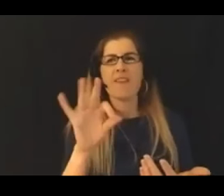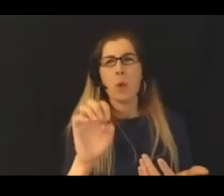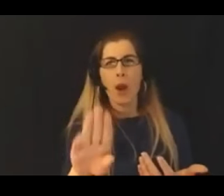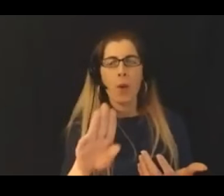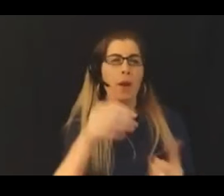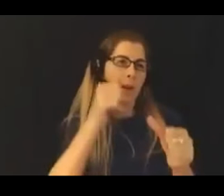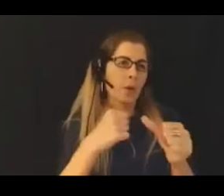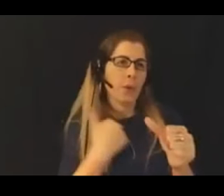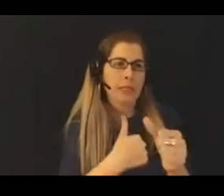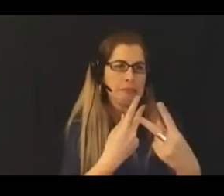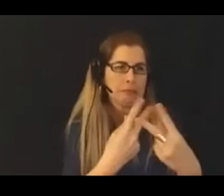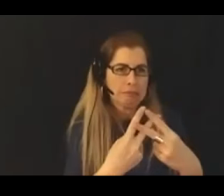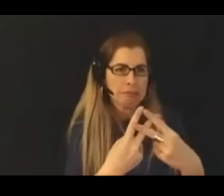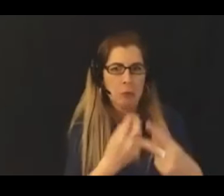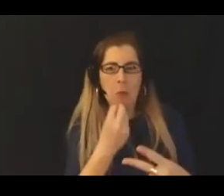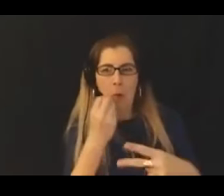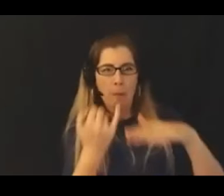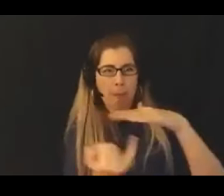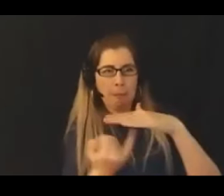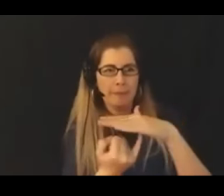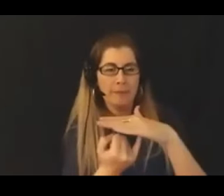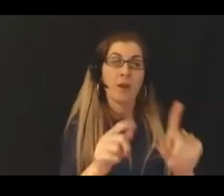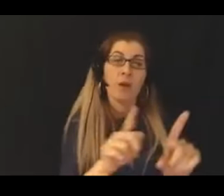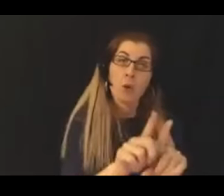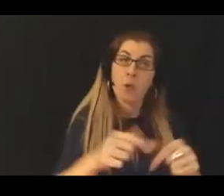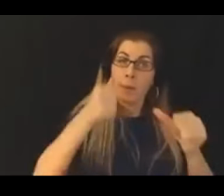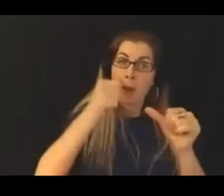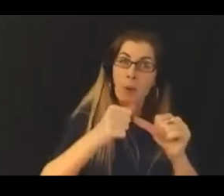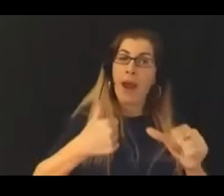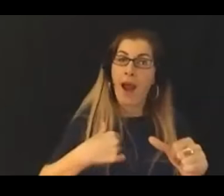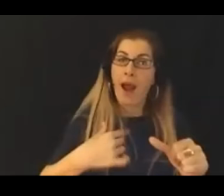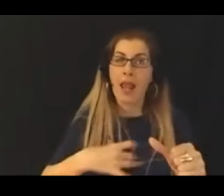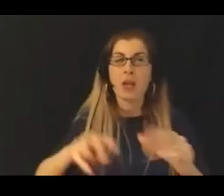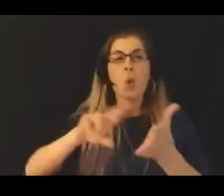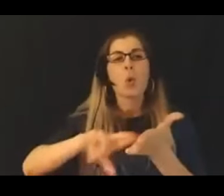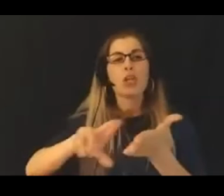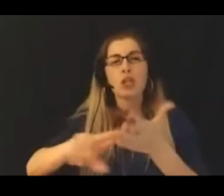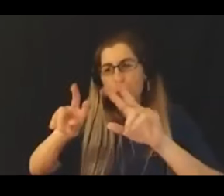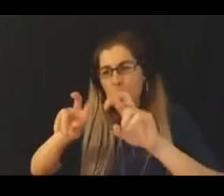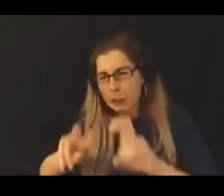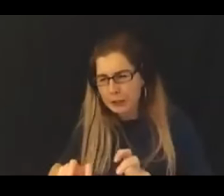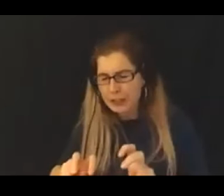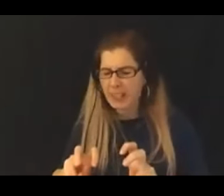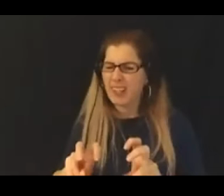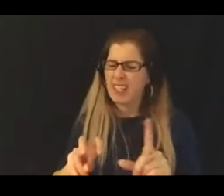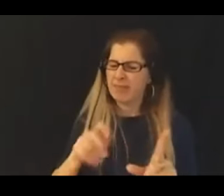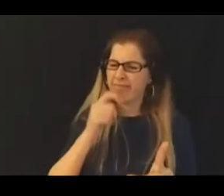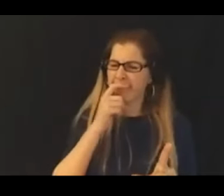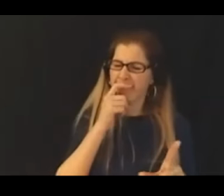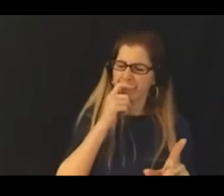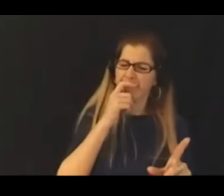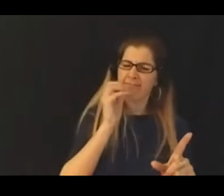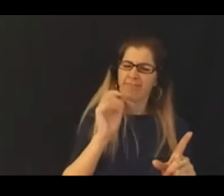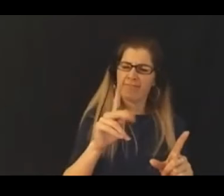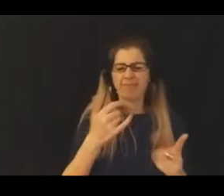isolating in our homes. And I also, as a researcher doing human subjects research, needed to figure out, like, okay, what do